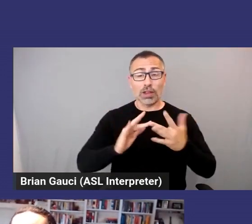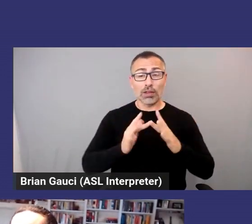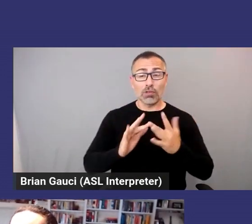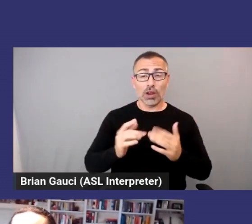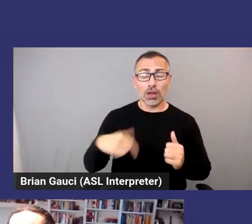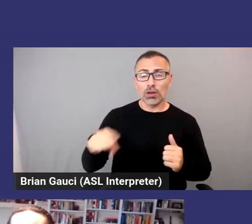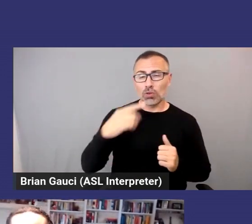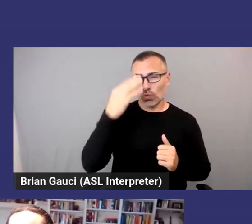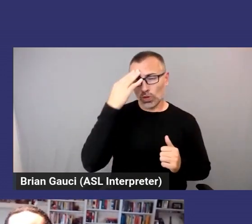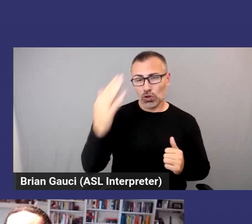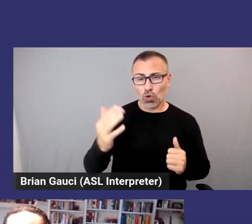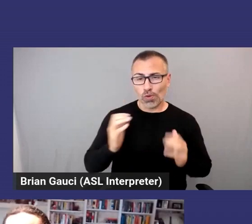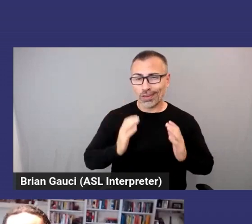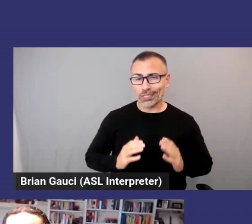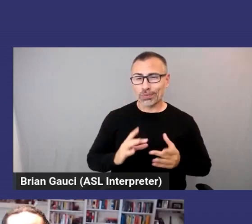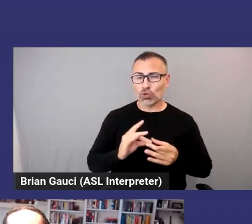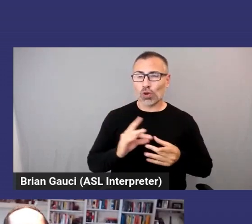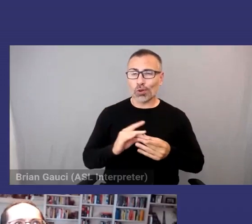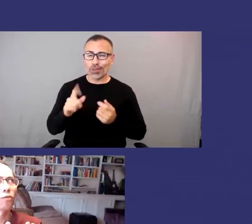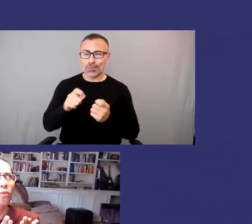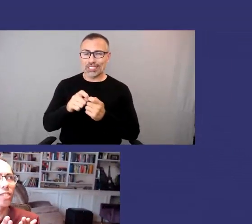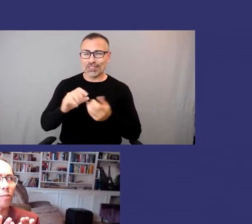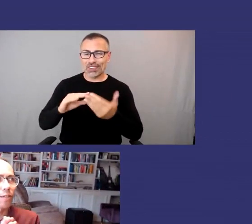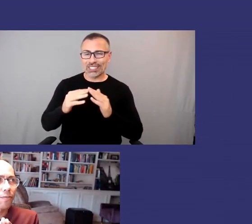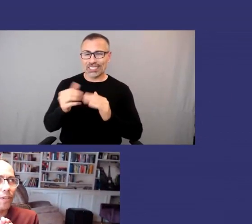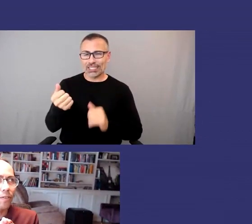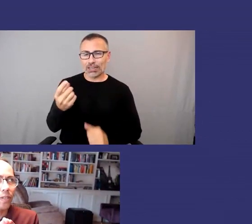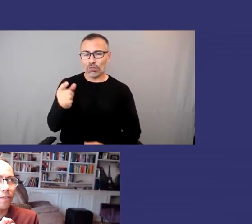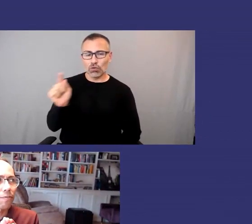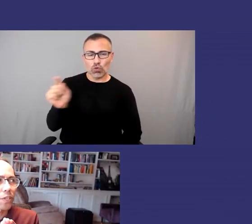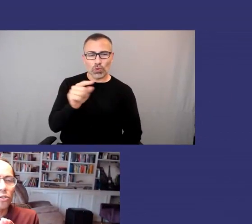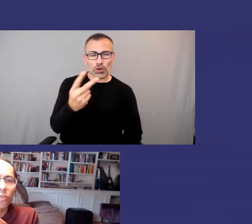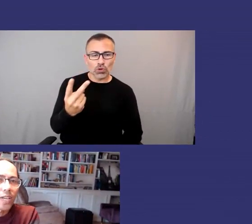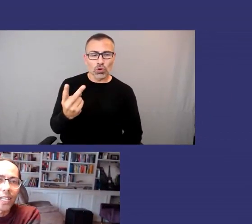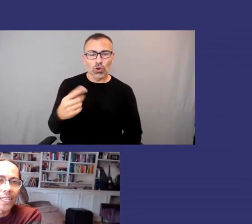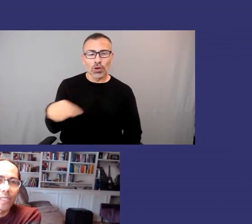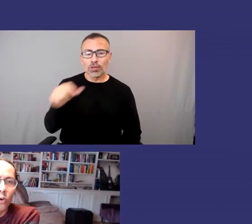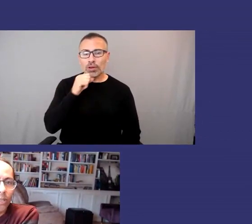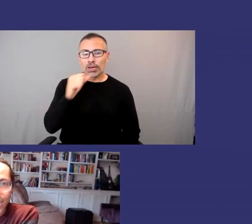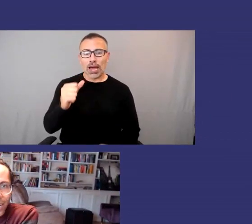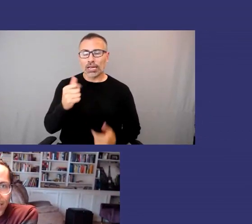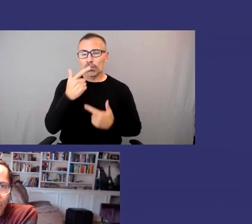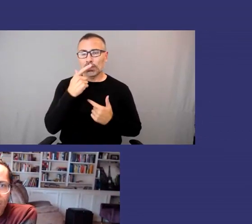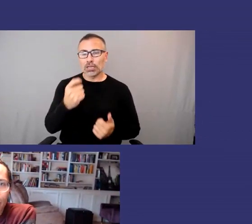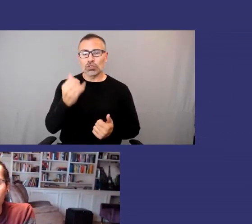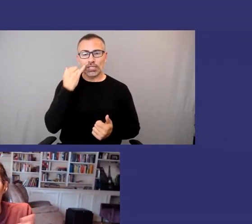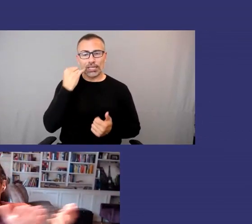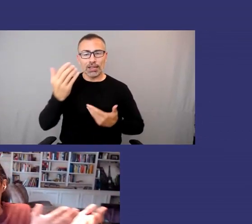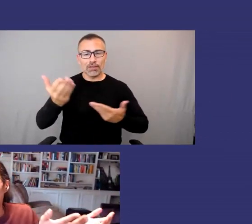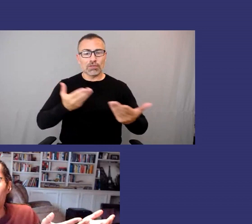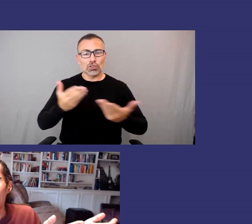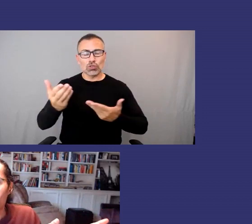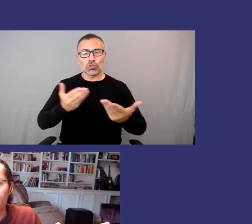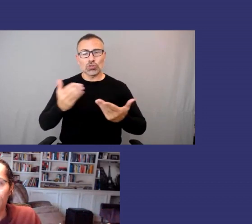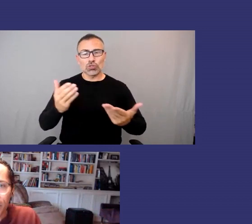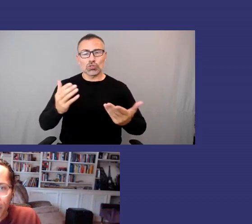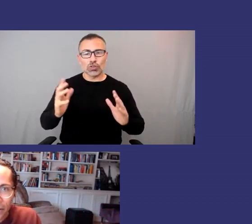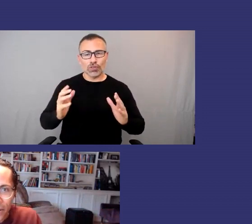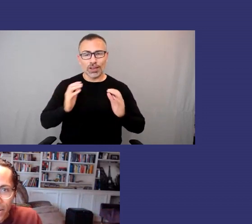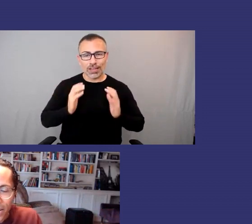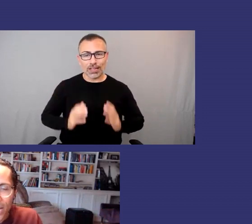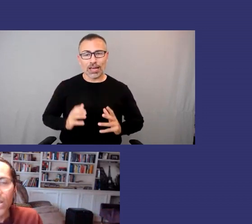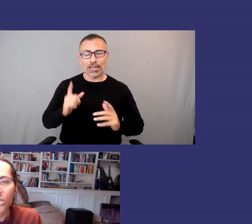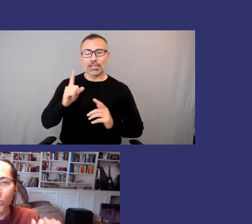few specific cities, they're not going to be interested. For example, if they're serving clients in Buenos Aires, they're not going to be interested in internet weather in